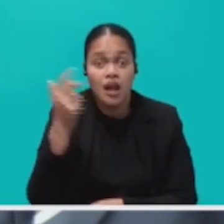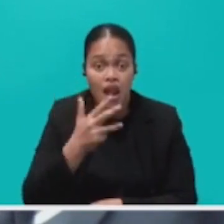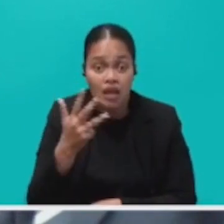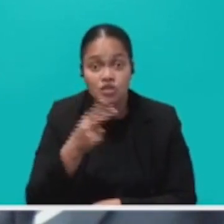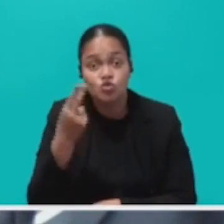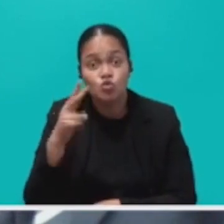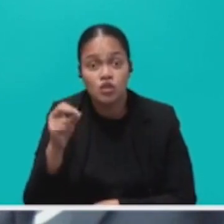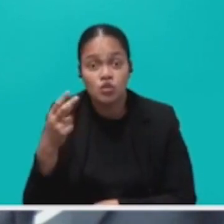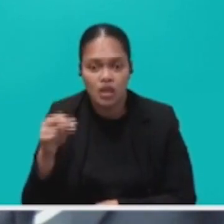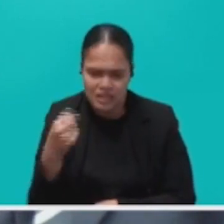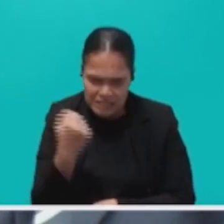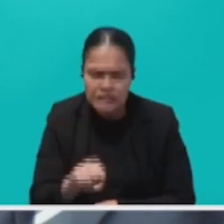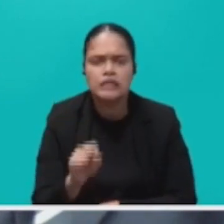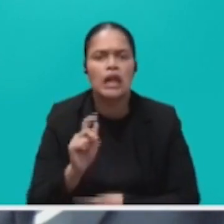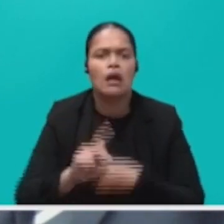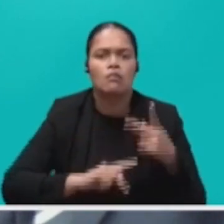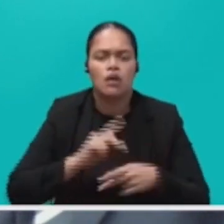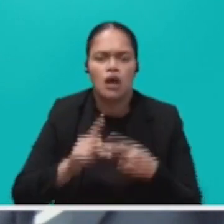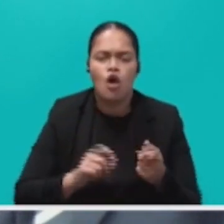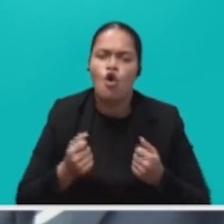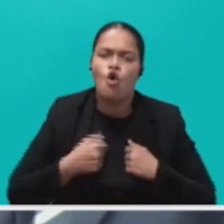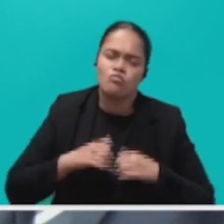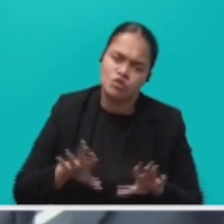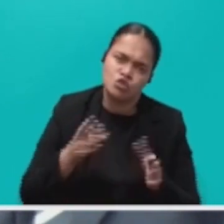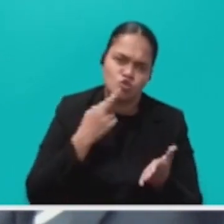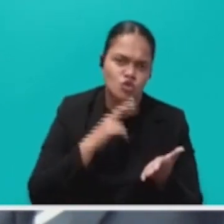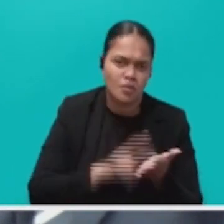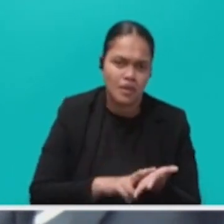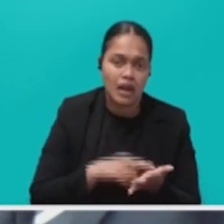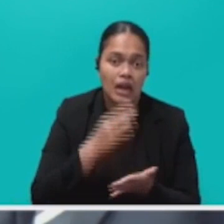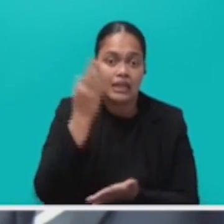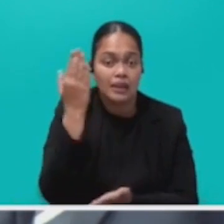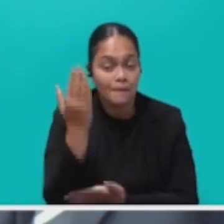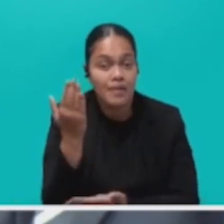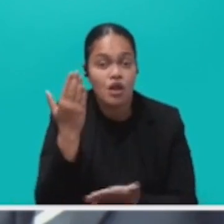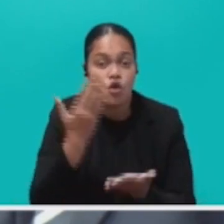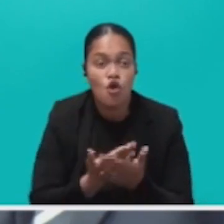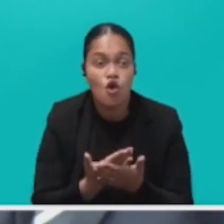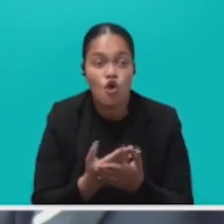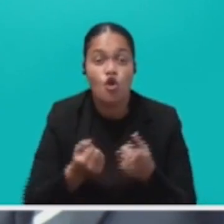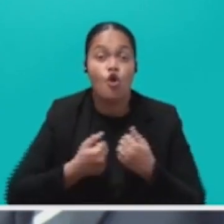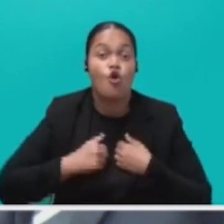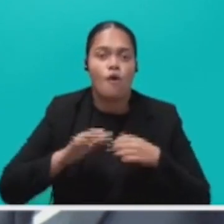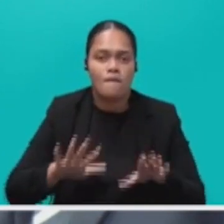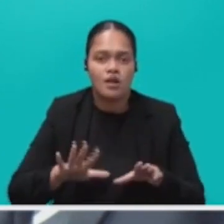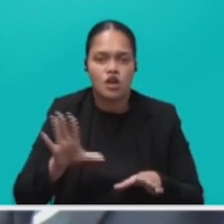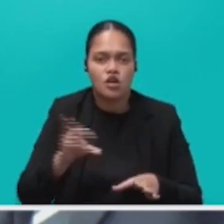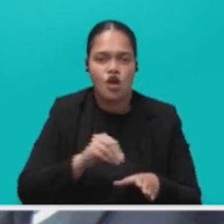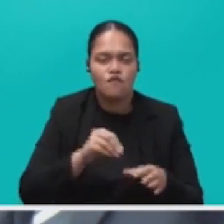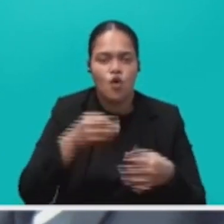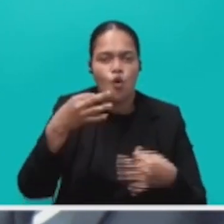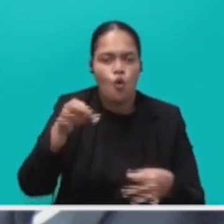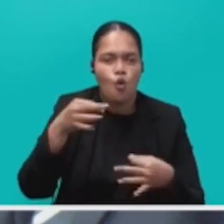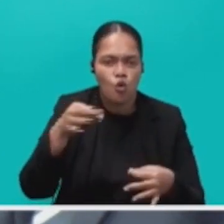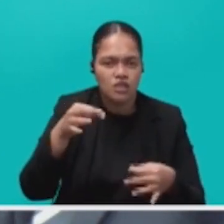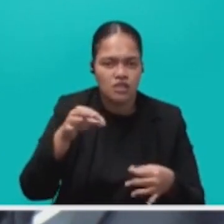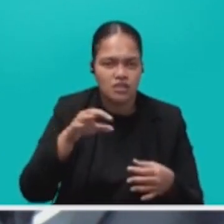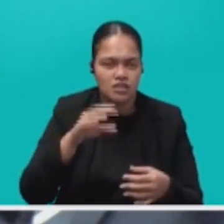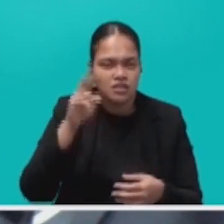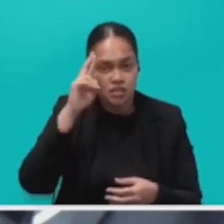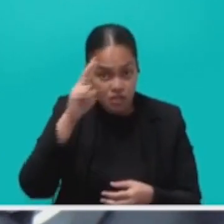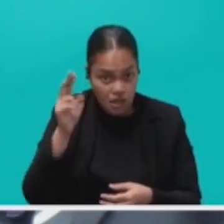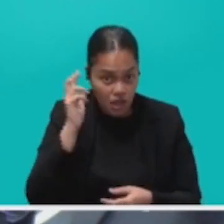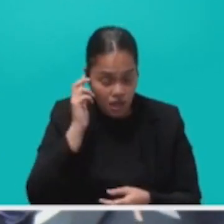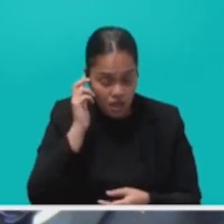2019-2020, this is in progress. The completion of the report is dependent on the completion of the audit sale.